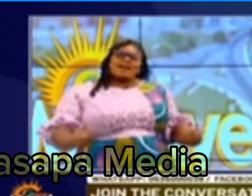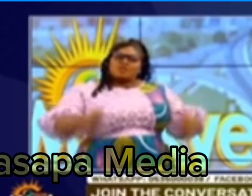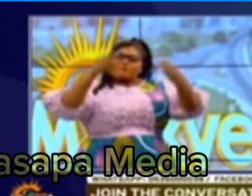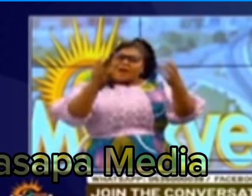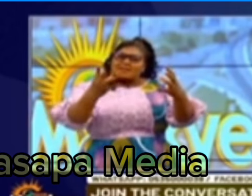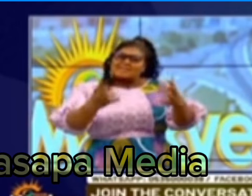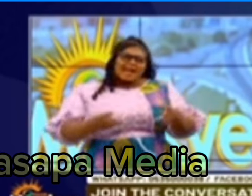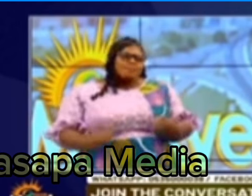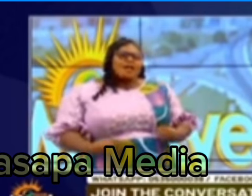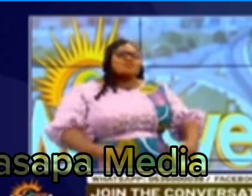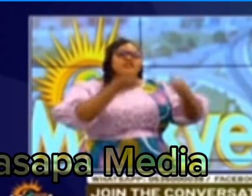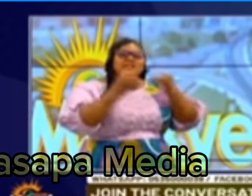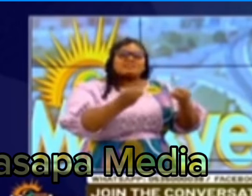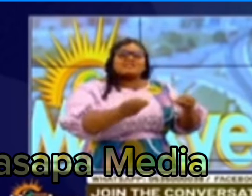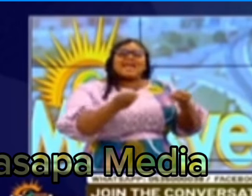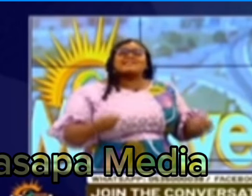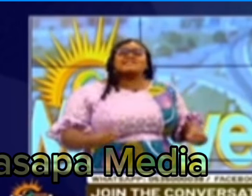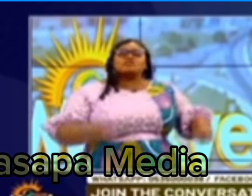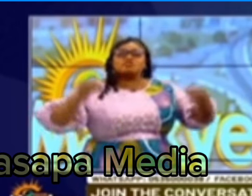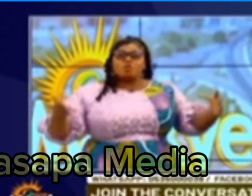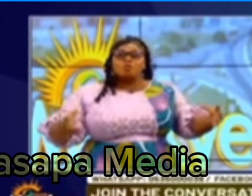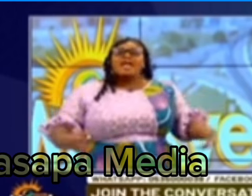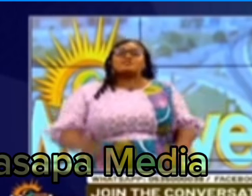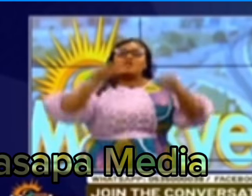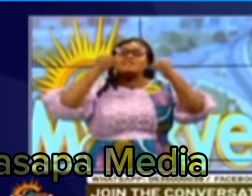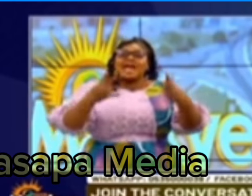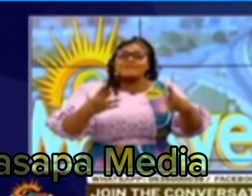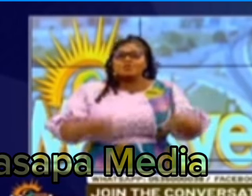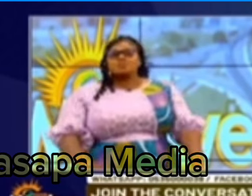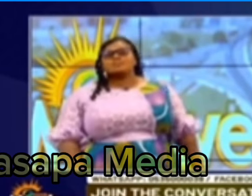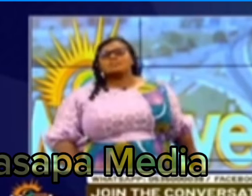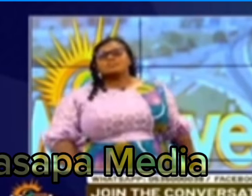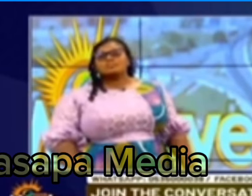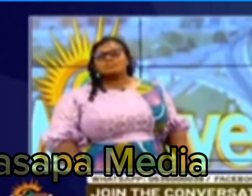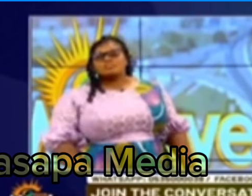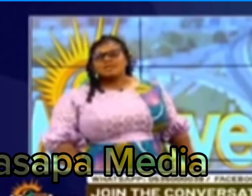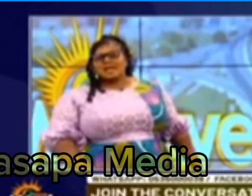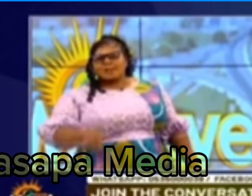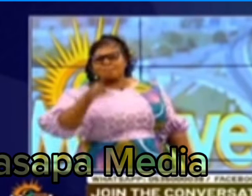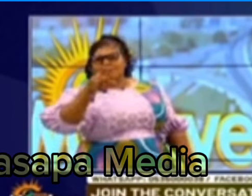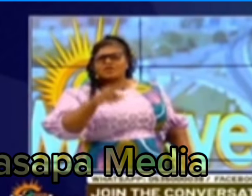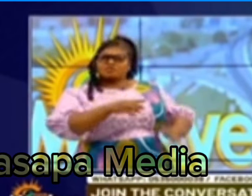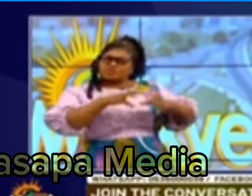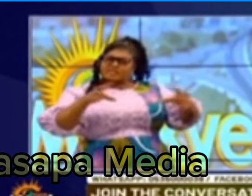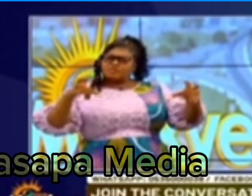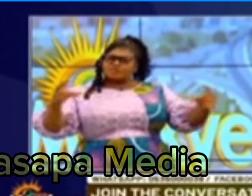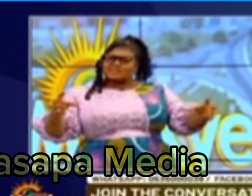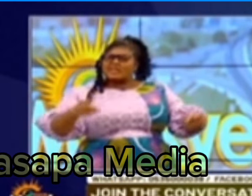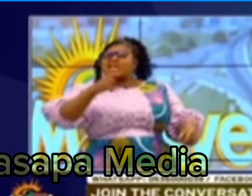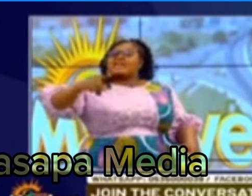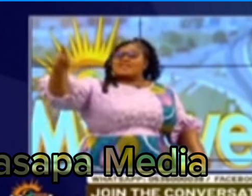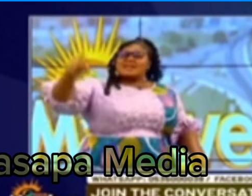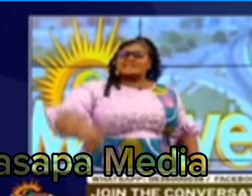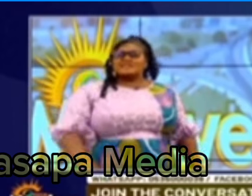no amount of violence. I'm obey you, so security agencies to do. It will save you. Ogurudu. The whole problem is to change your